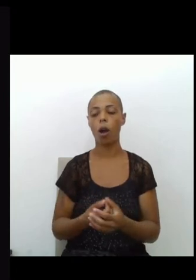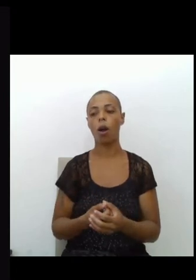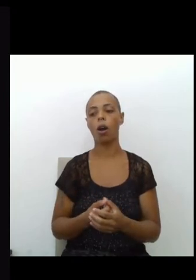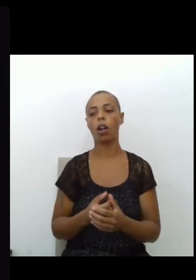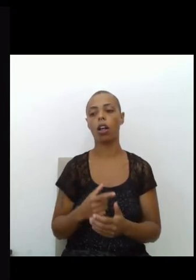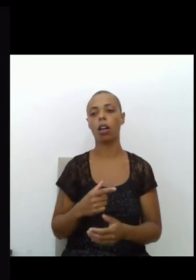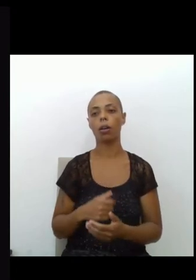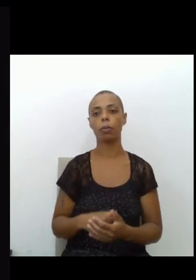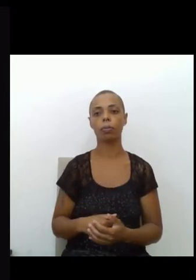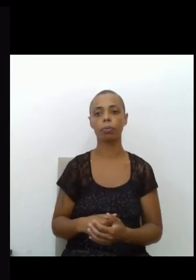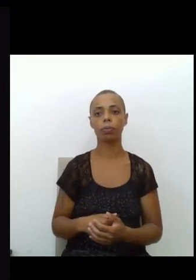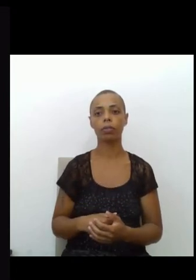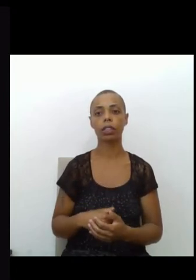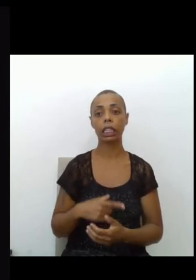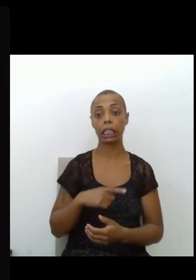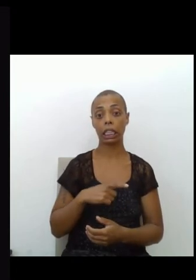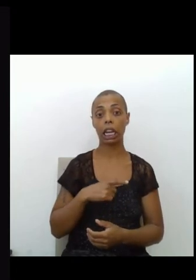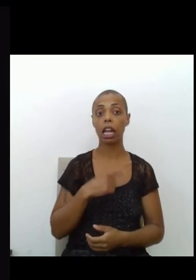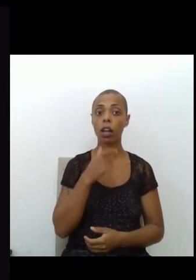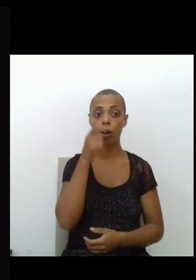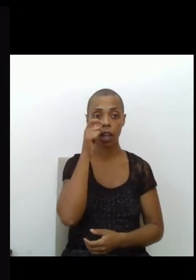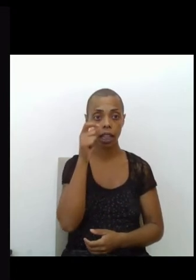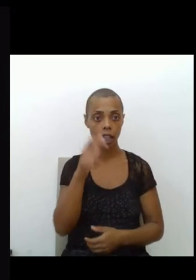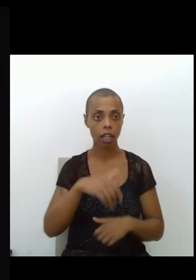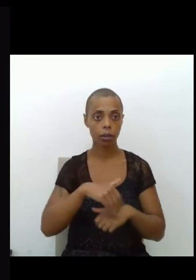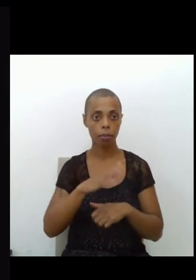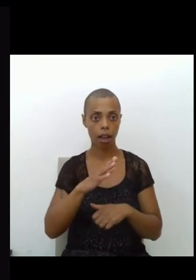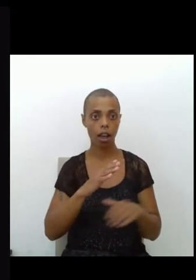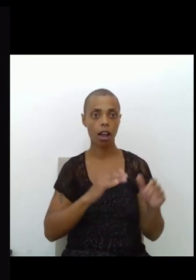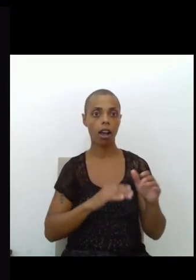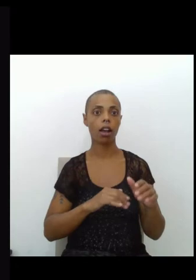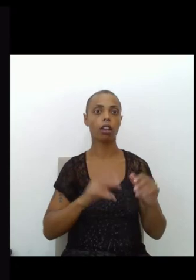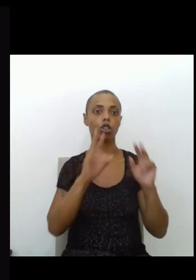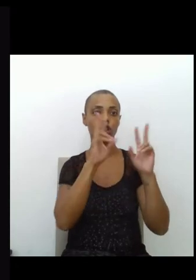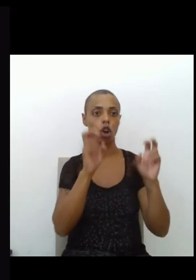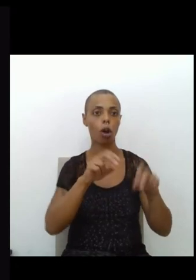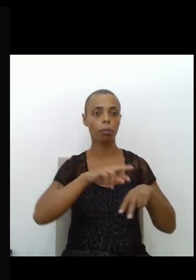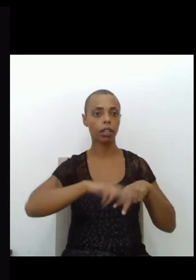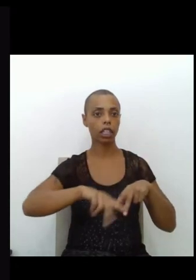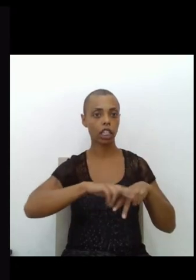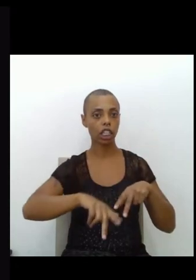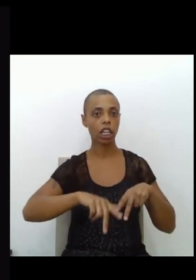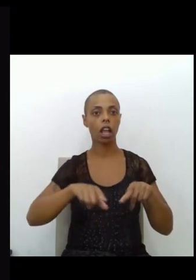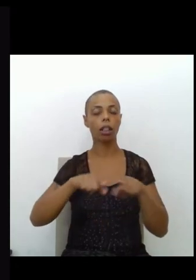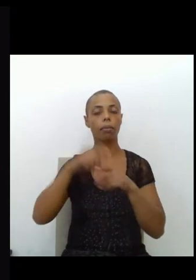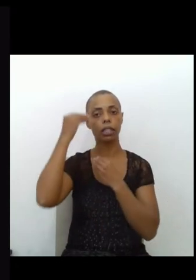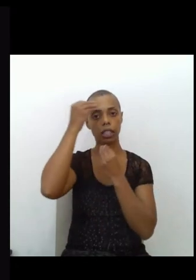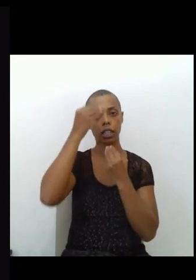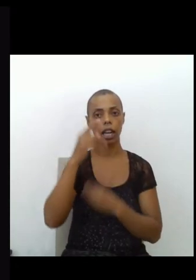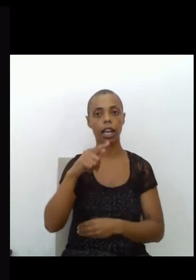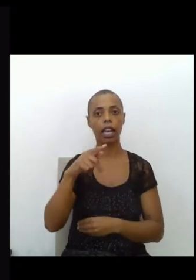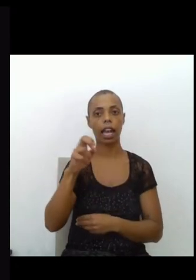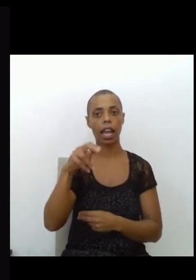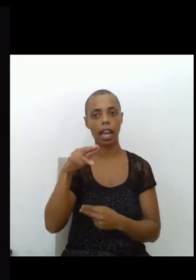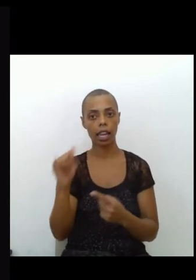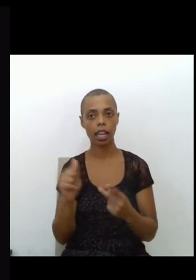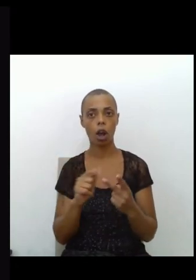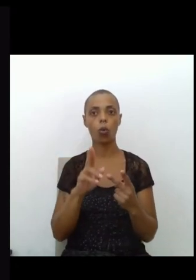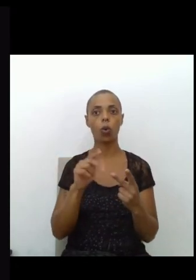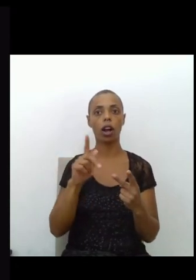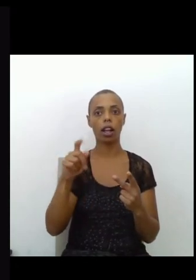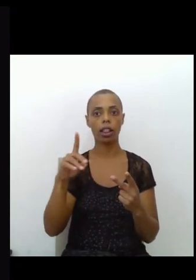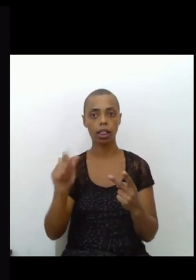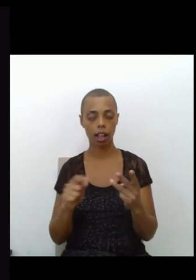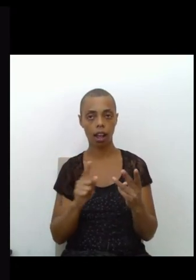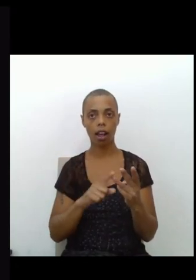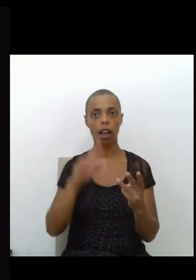issues around sexuality and gender identity particularly in East Africa and Uganda and Kenya the word has become known um and even